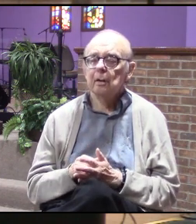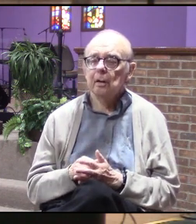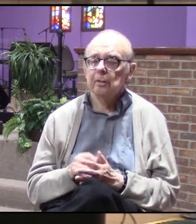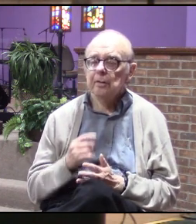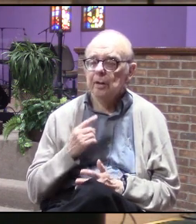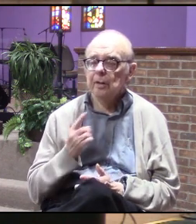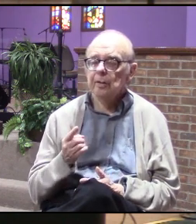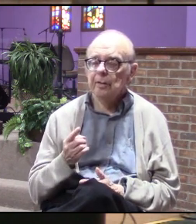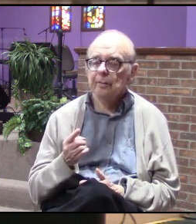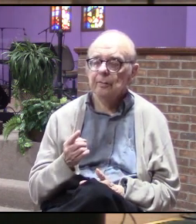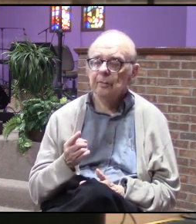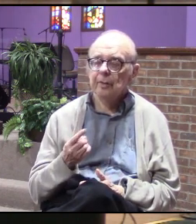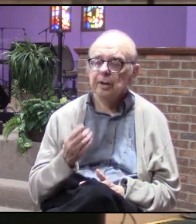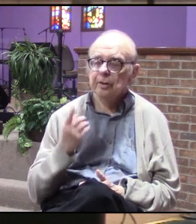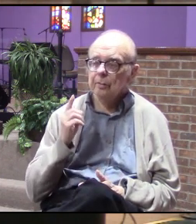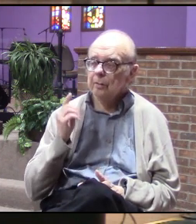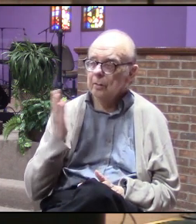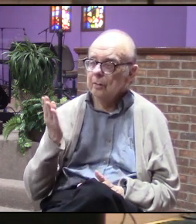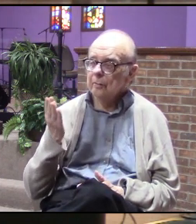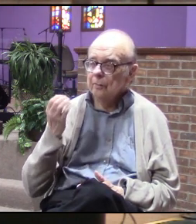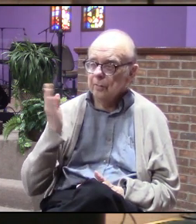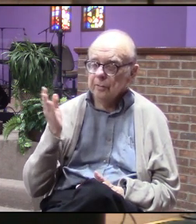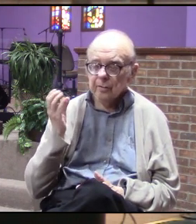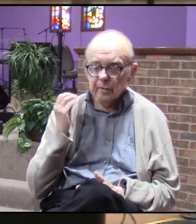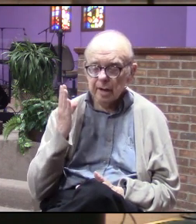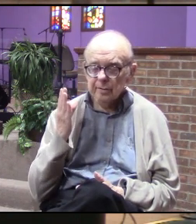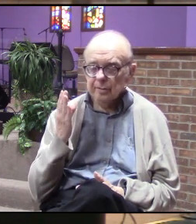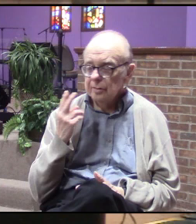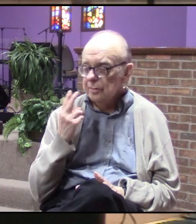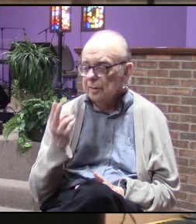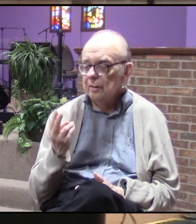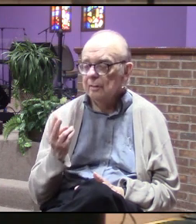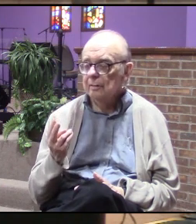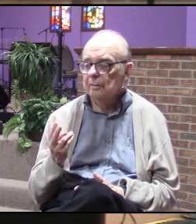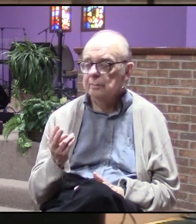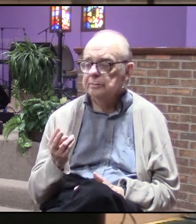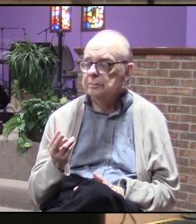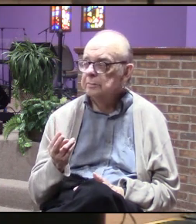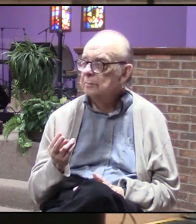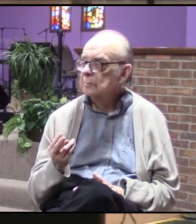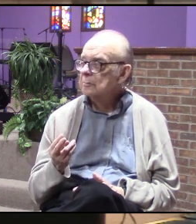And saying, thank you for your grace. You see,